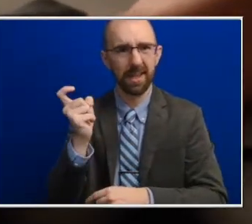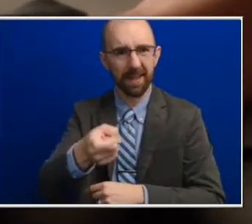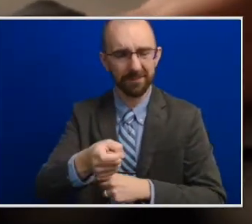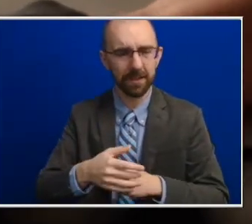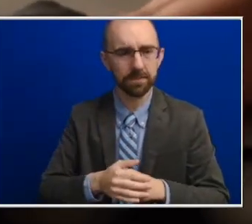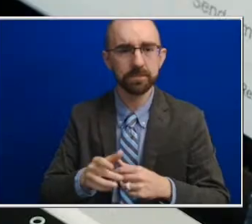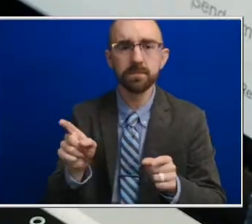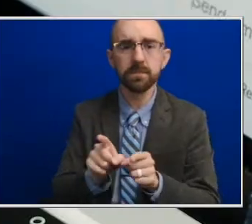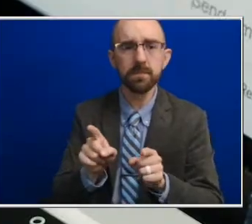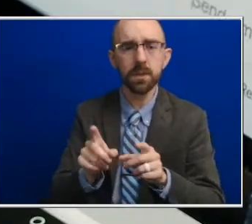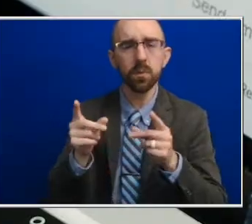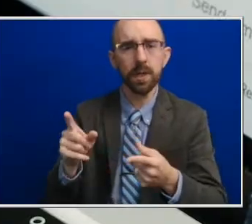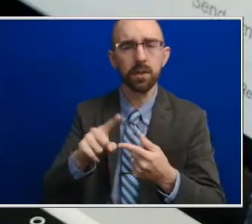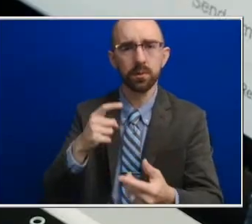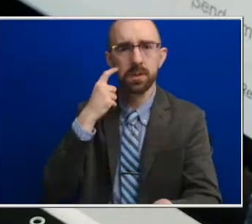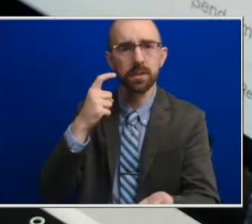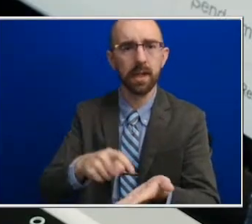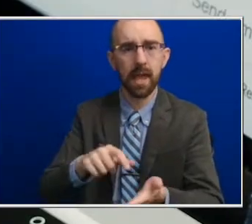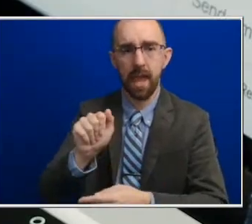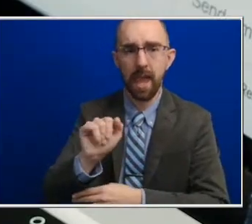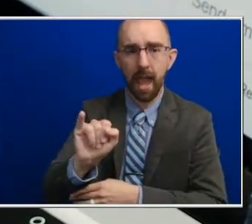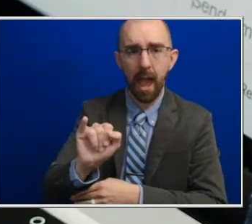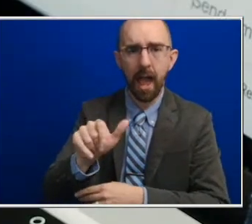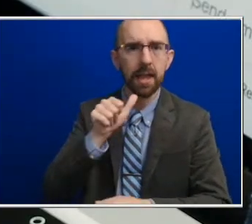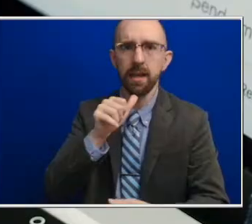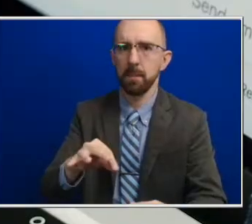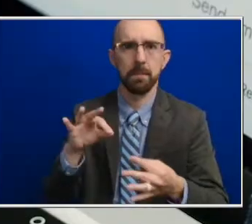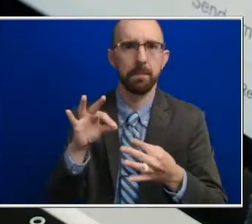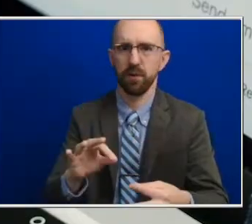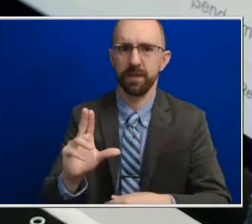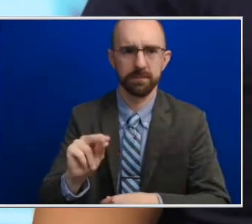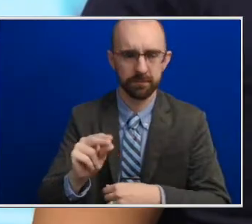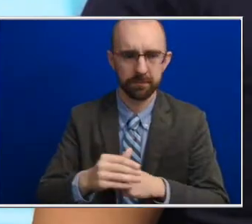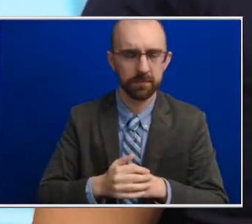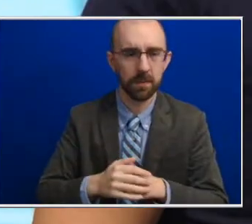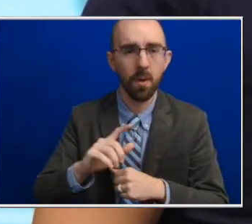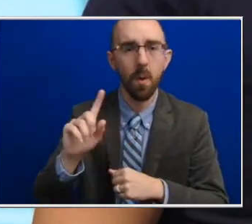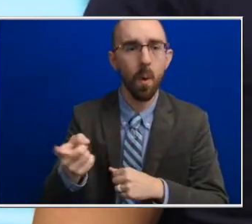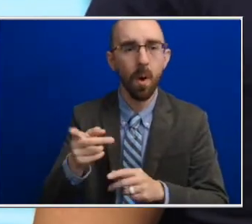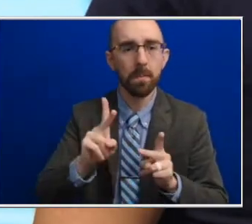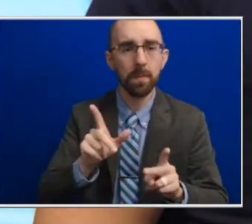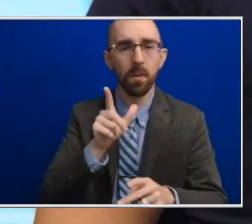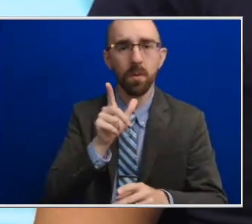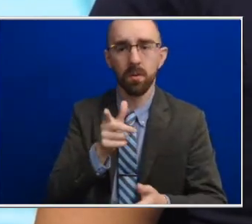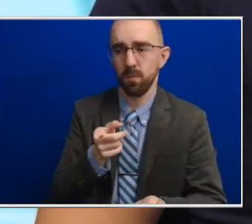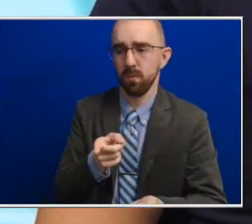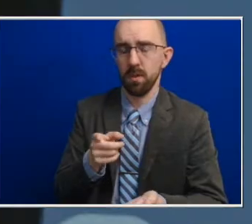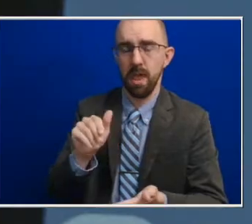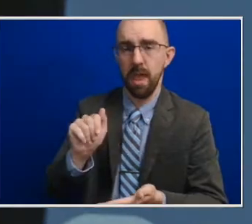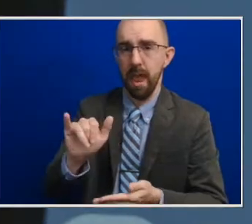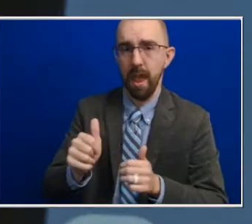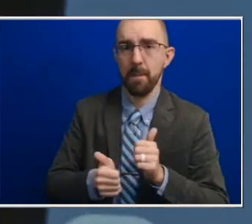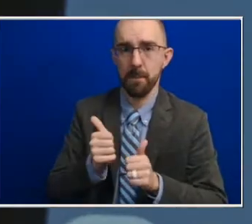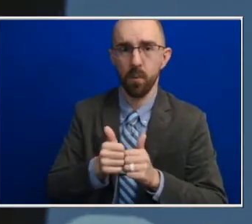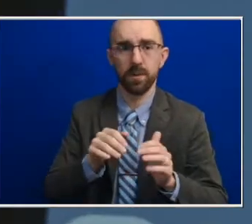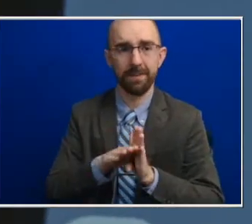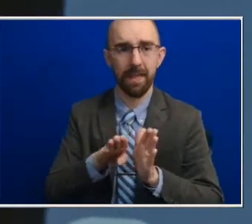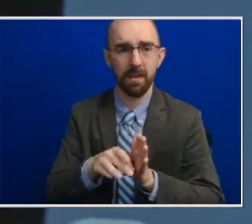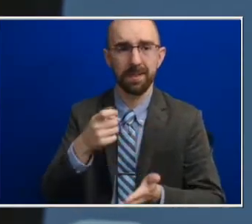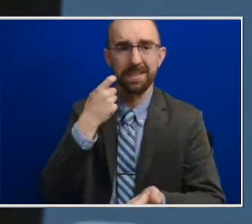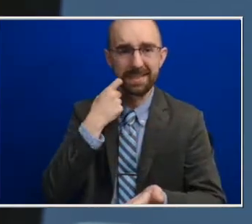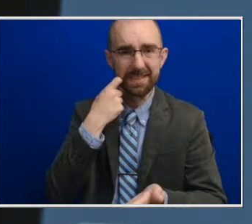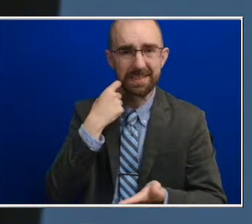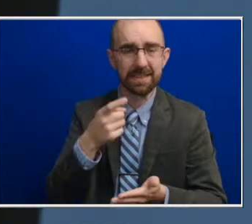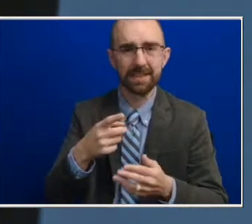quick to point out AI isn't perfect. I trust it, but only to an extent. AI in its most developed and recent form, it's still very